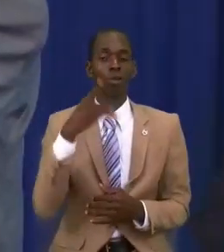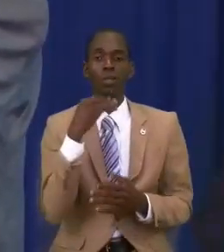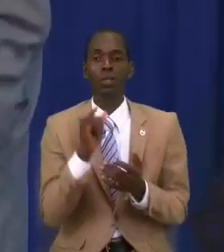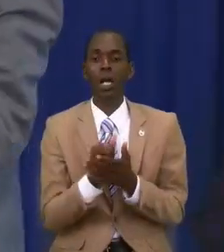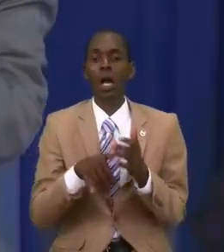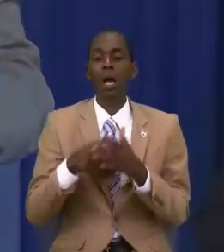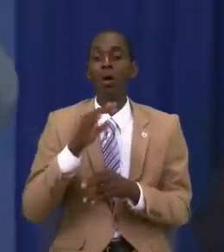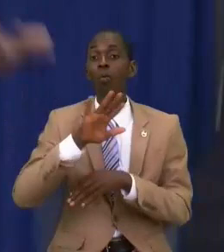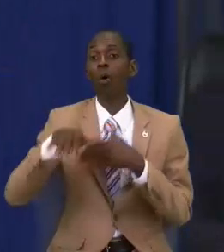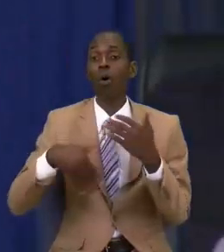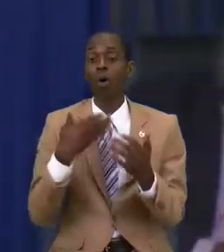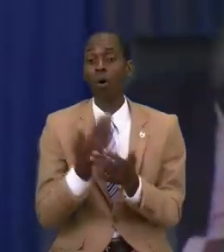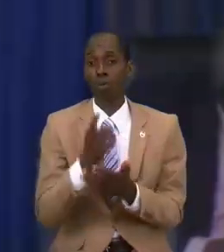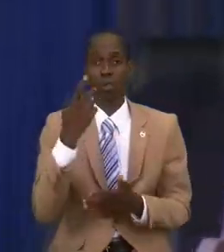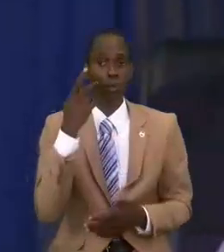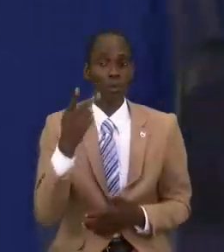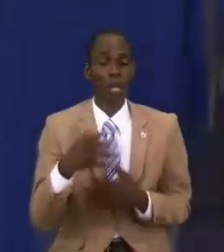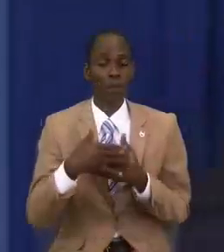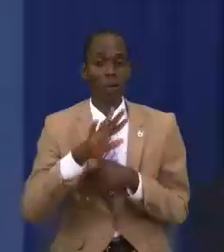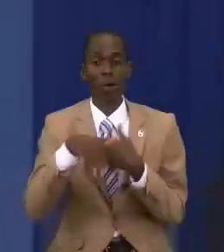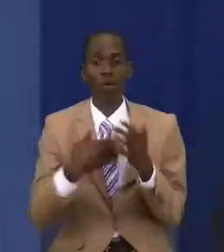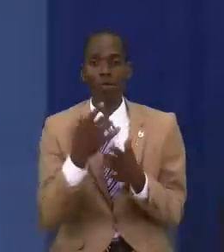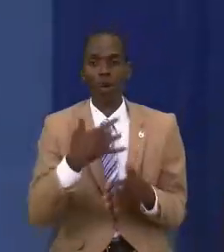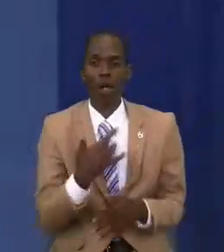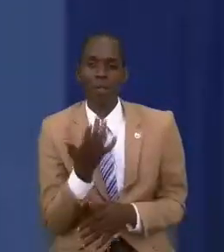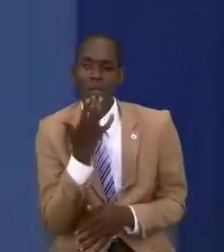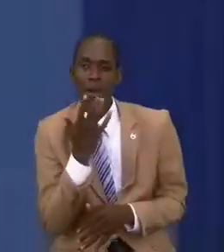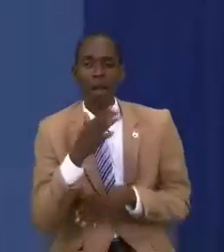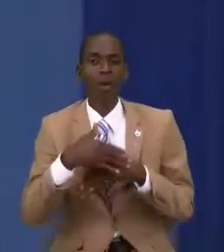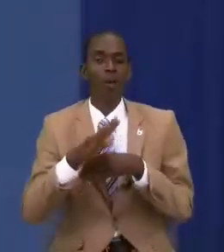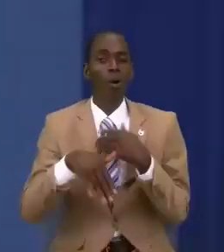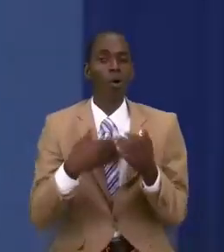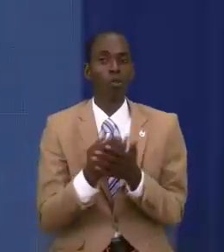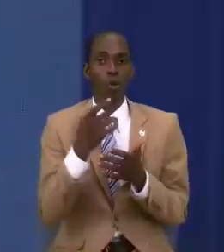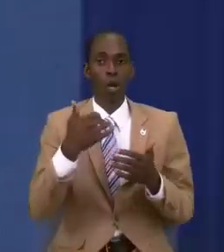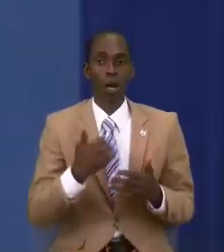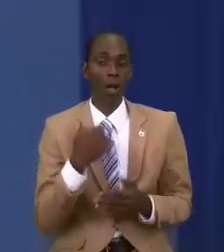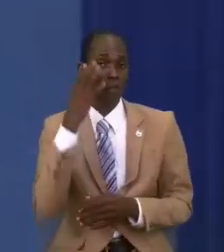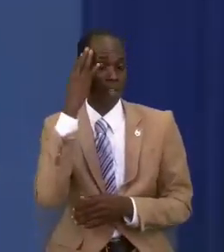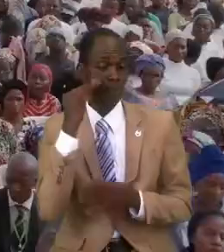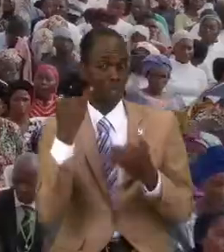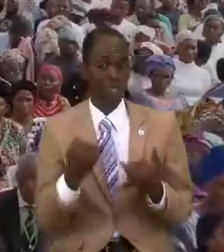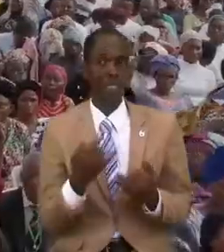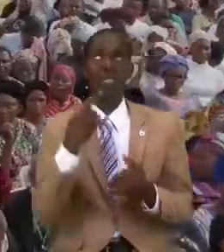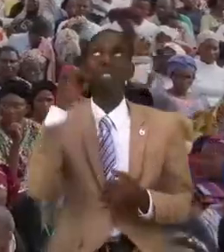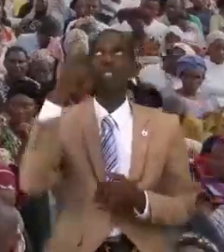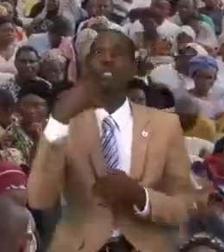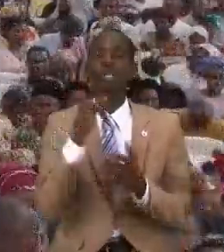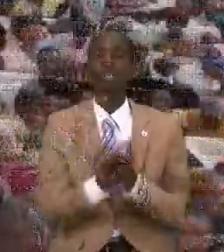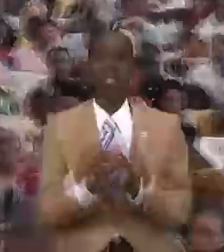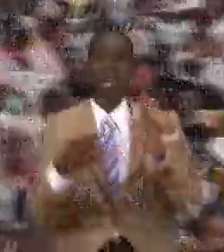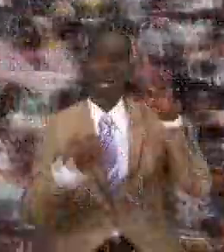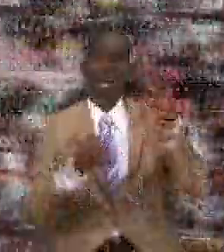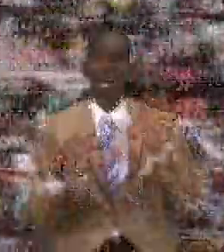all that you have experienced, now he says, I do a new thing in your life, a